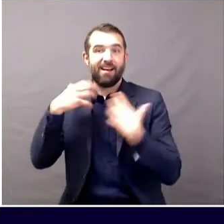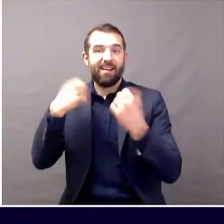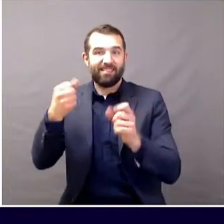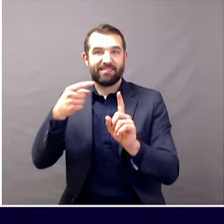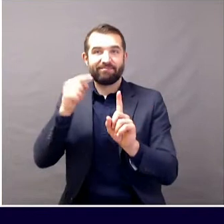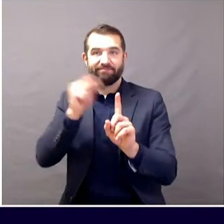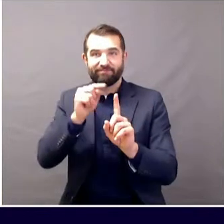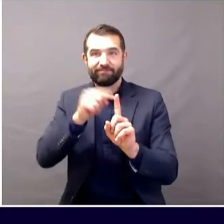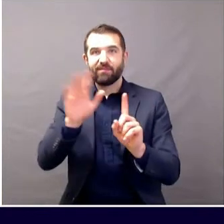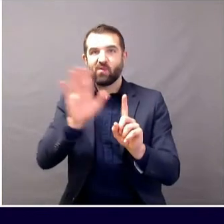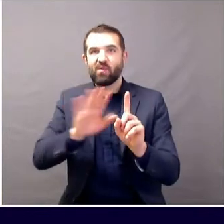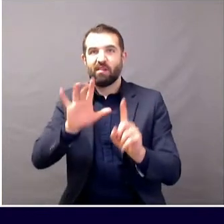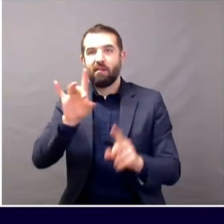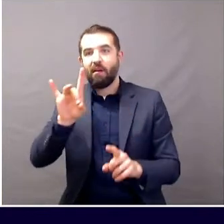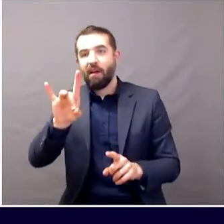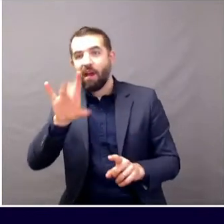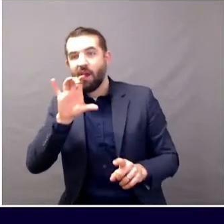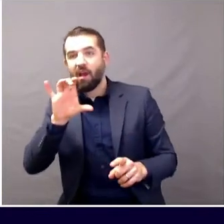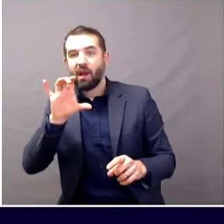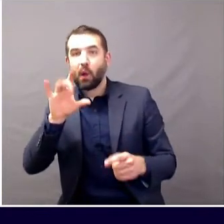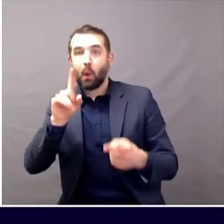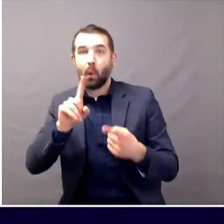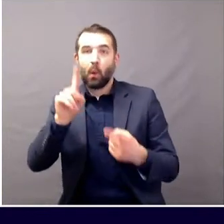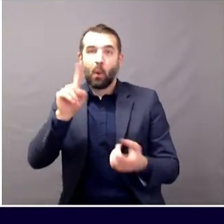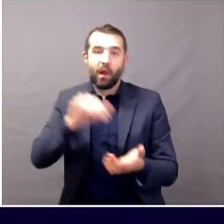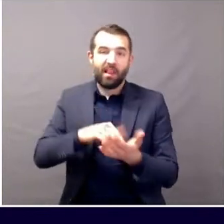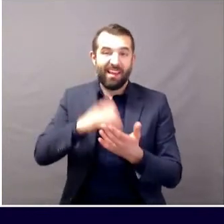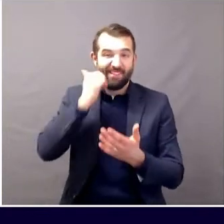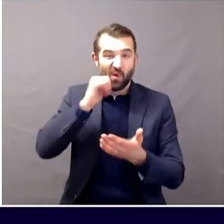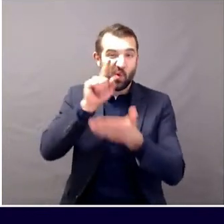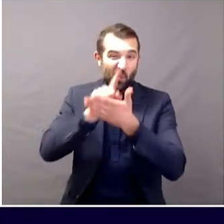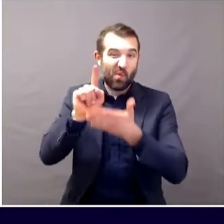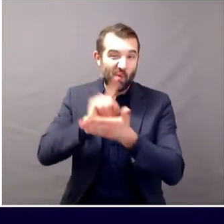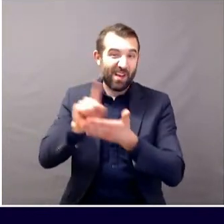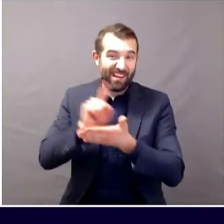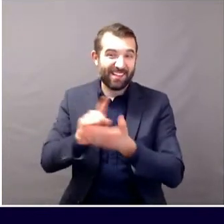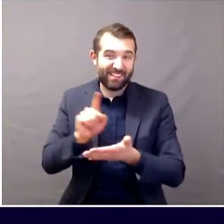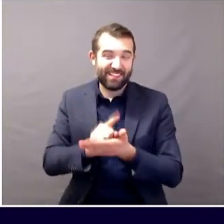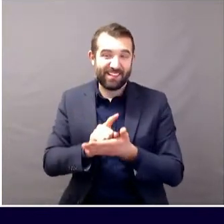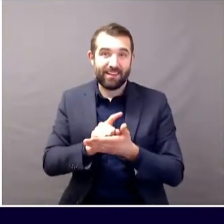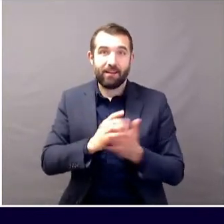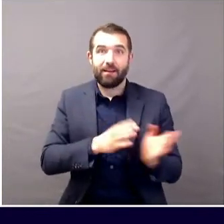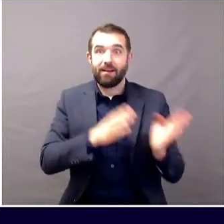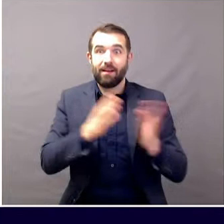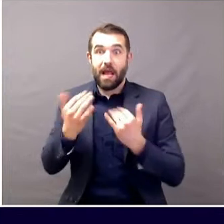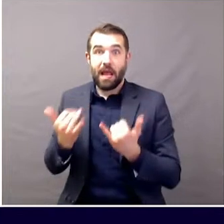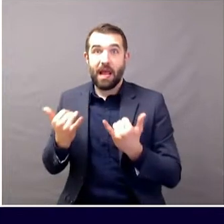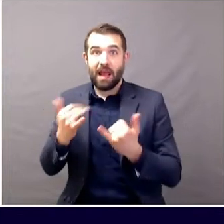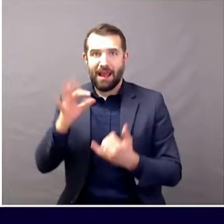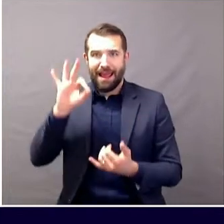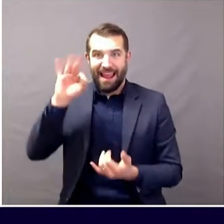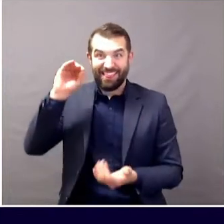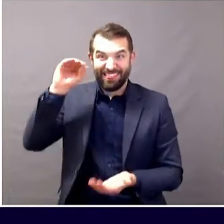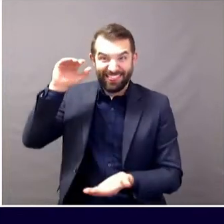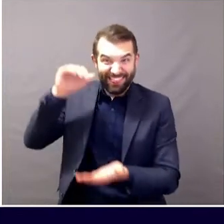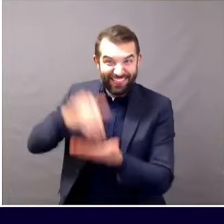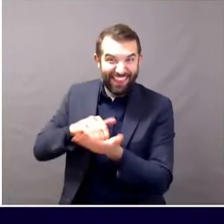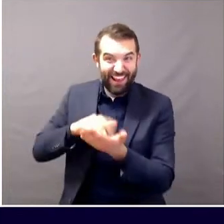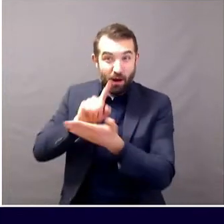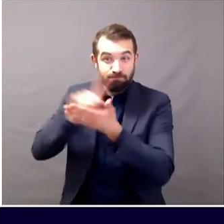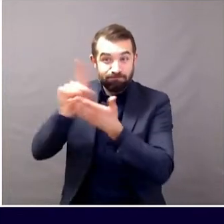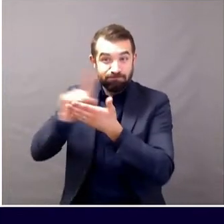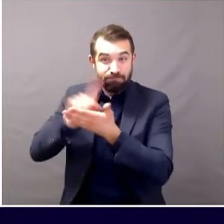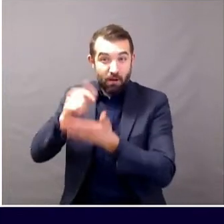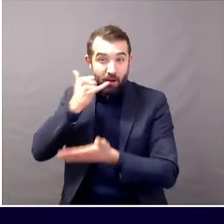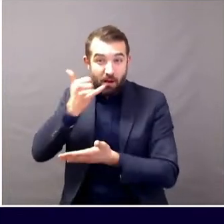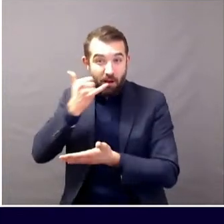1,000 per week, and that shot up to 90,000 at the peak of the use during